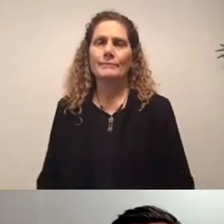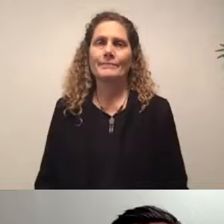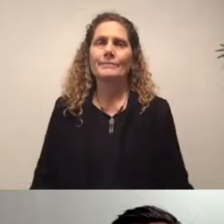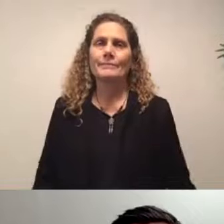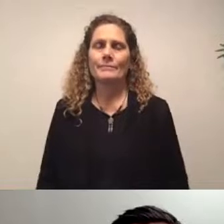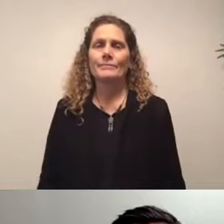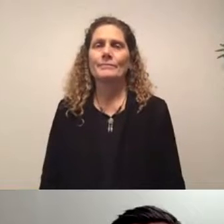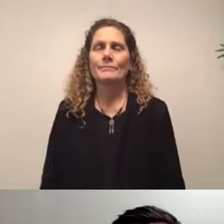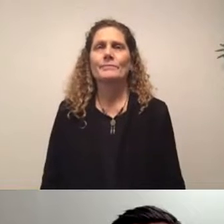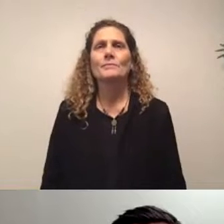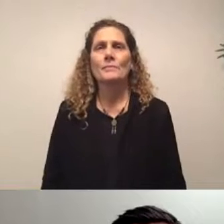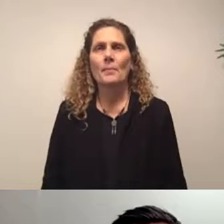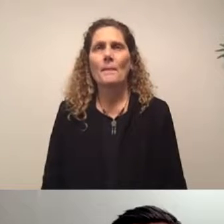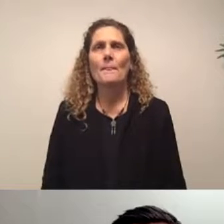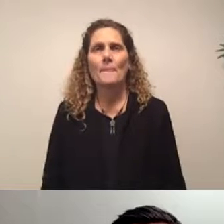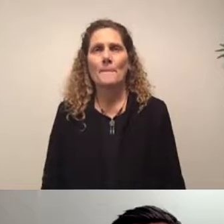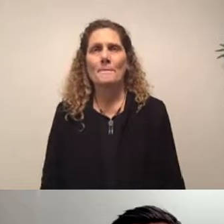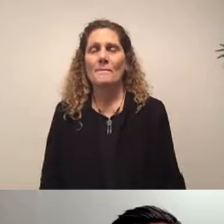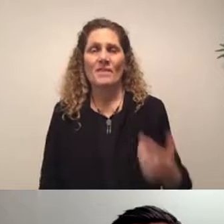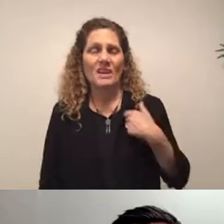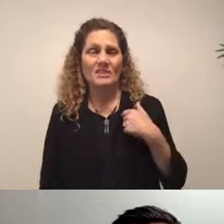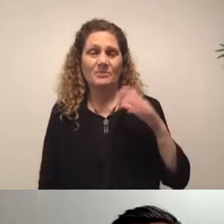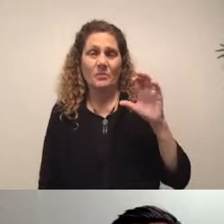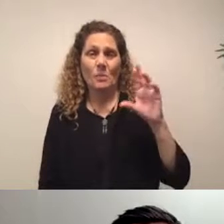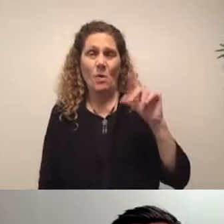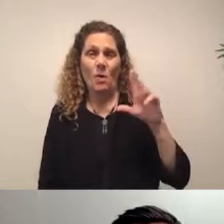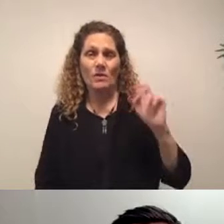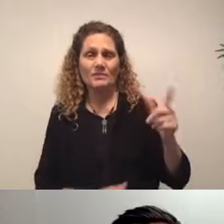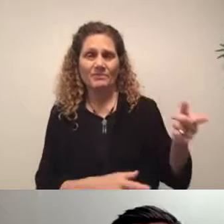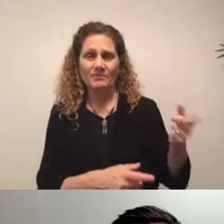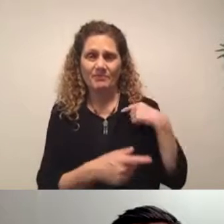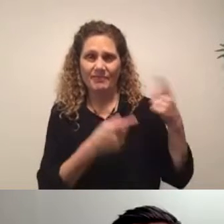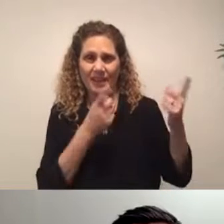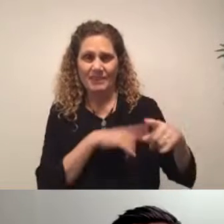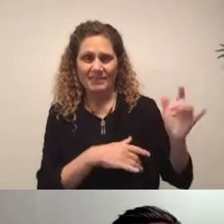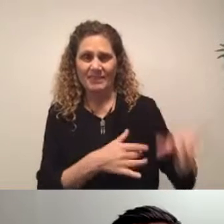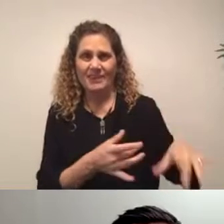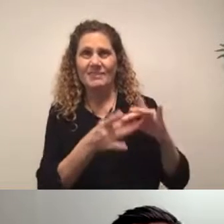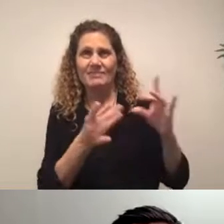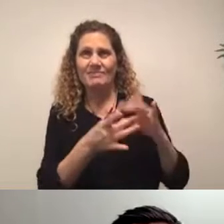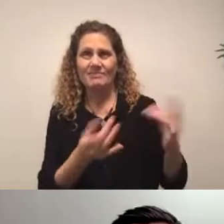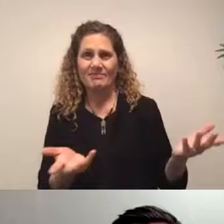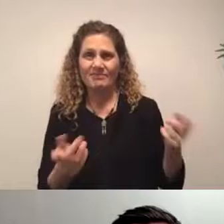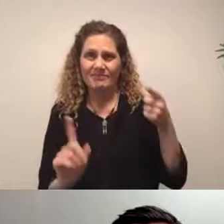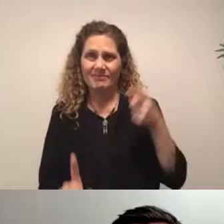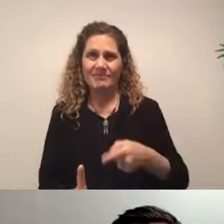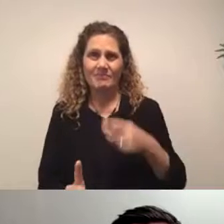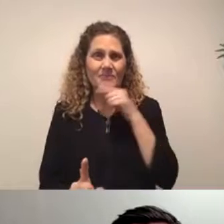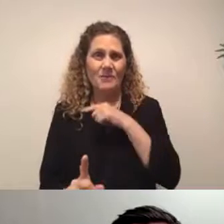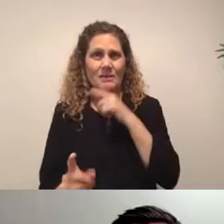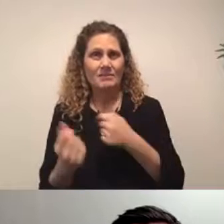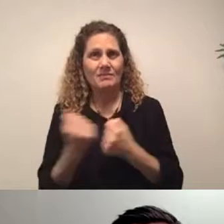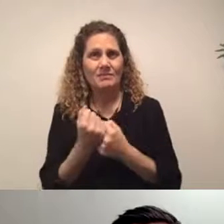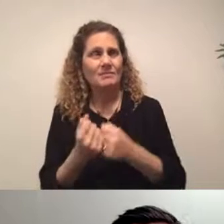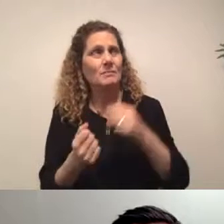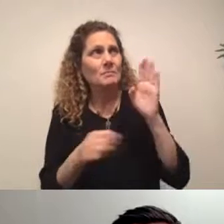County has done, again, 1/3 of our CARES allocations have went to community support programs, to support businesses, support people to stay within their